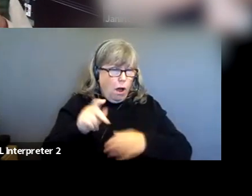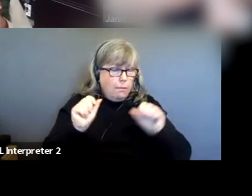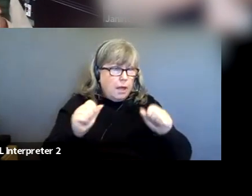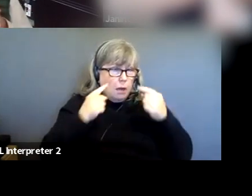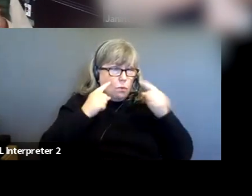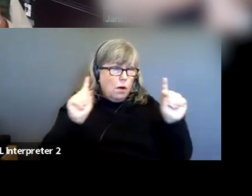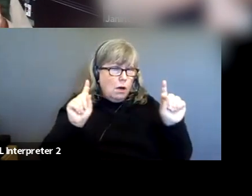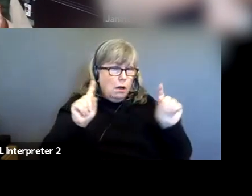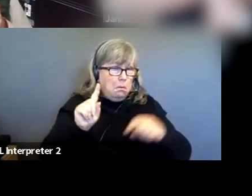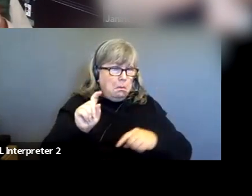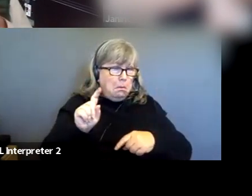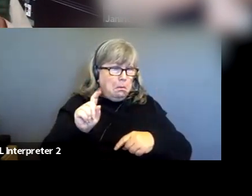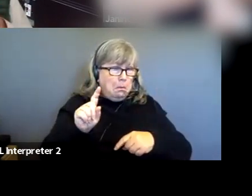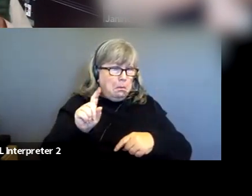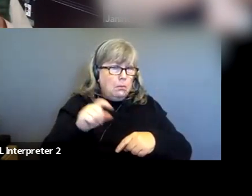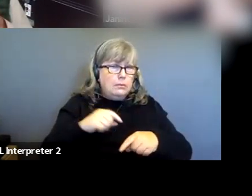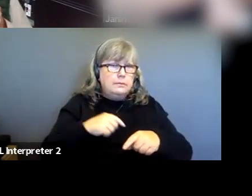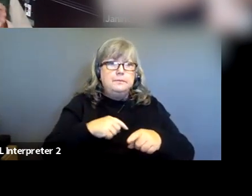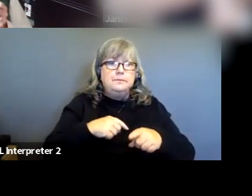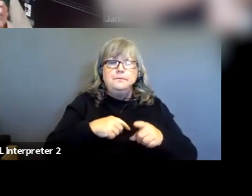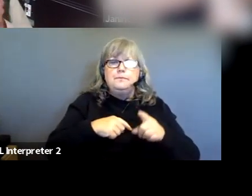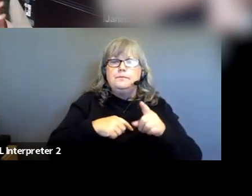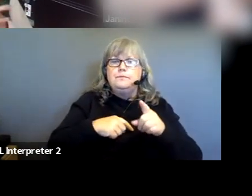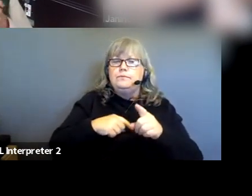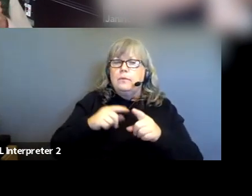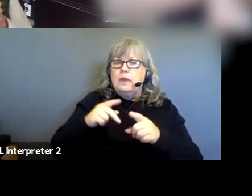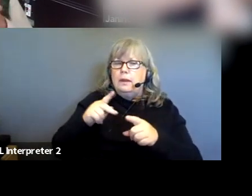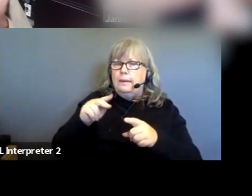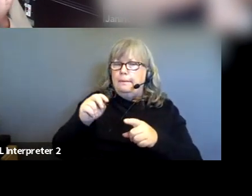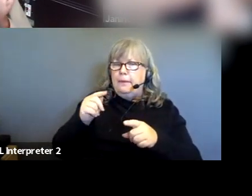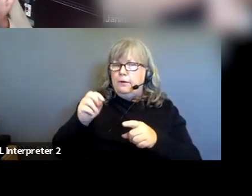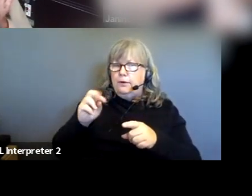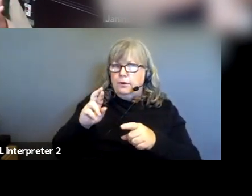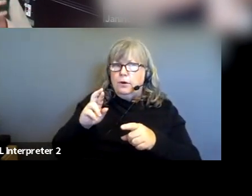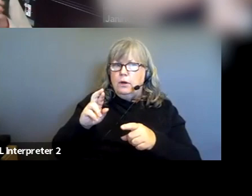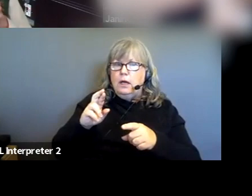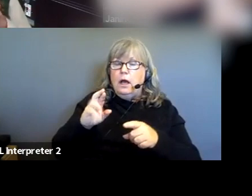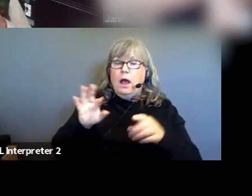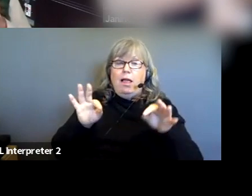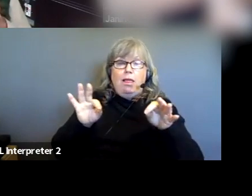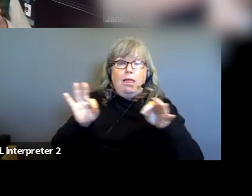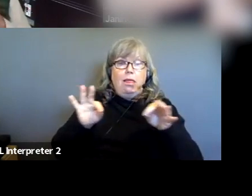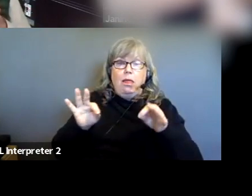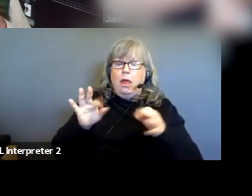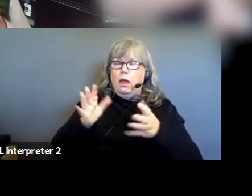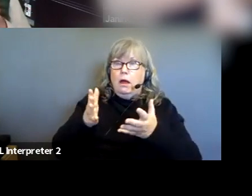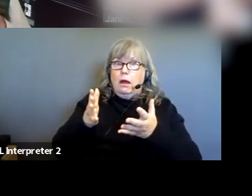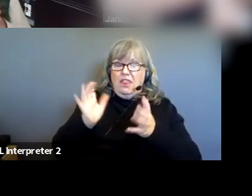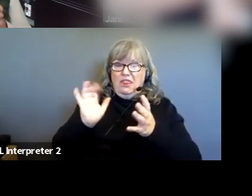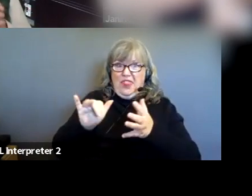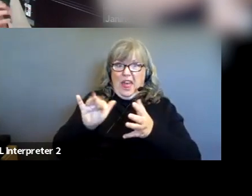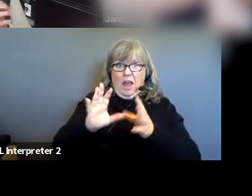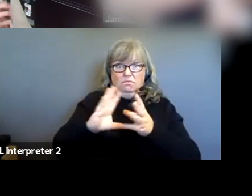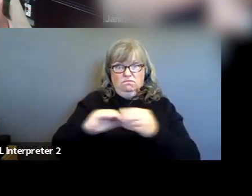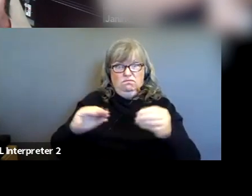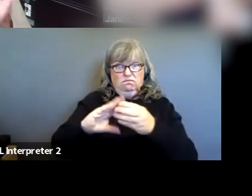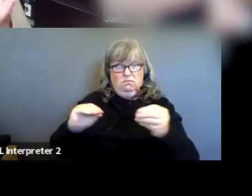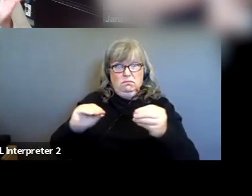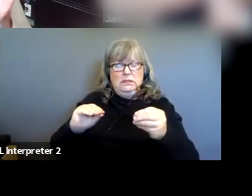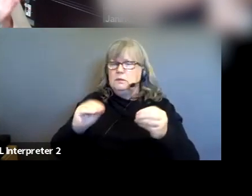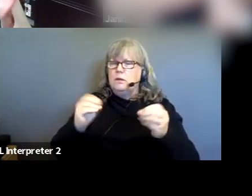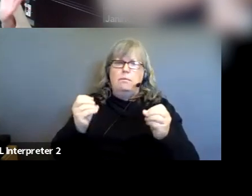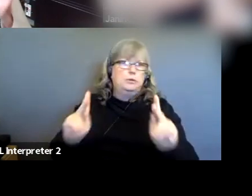Well, I think that was that you've articulated a great opportunity, because if